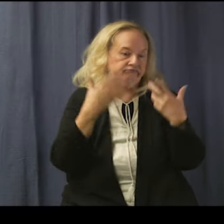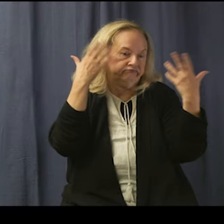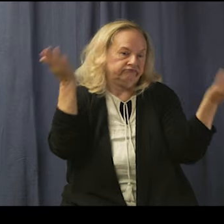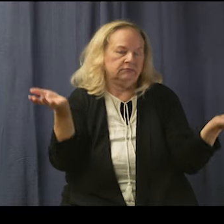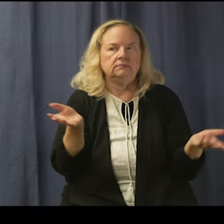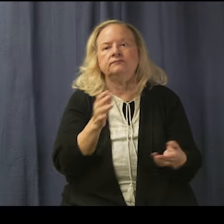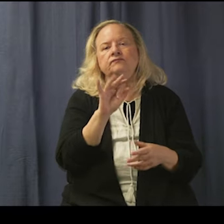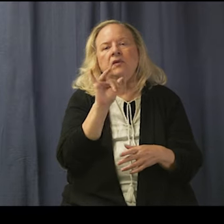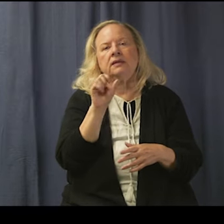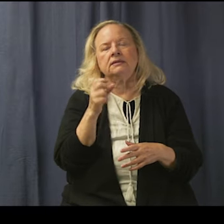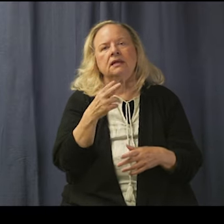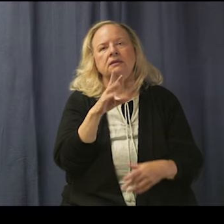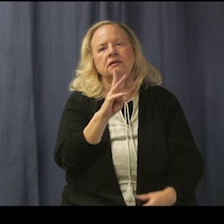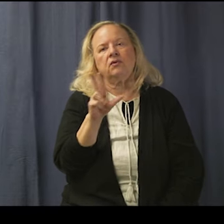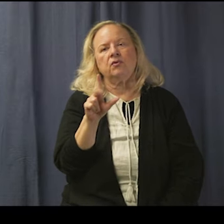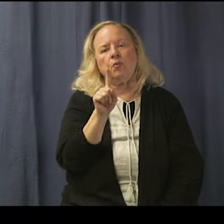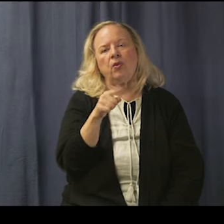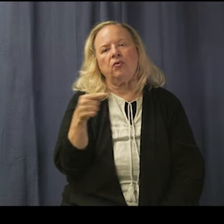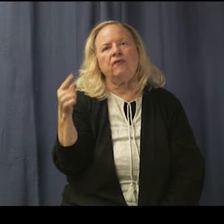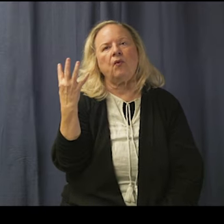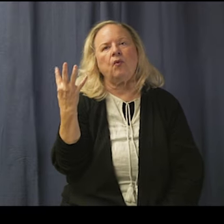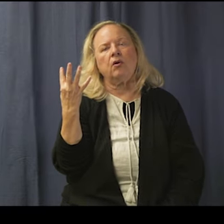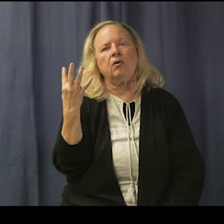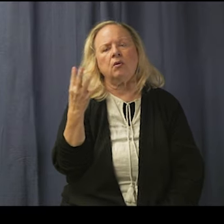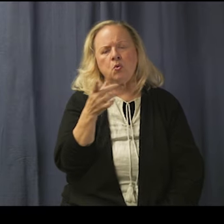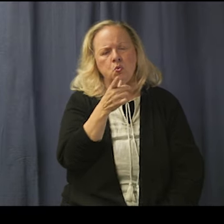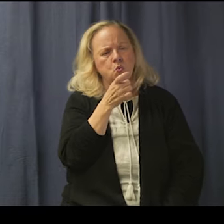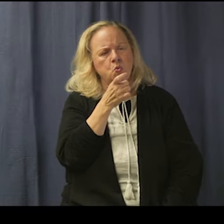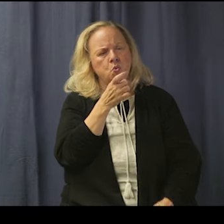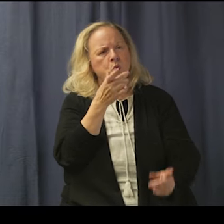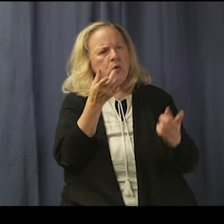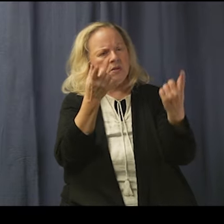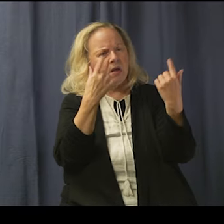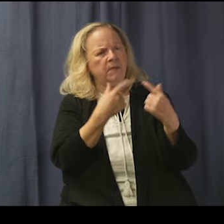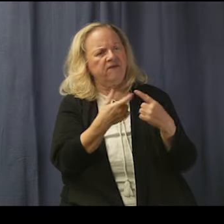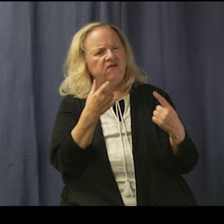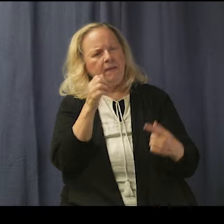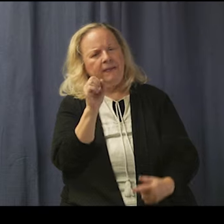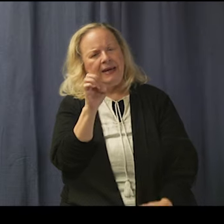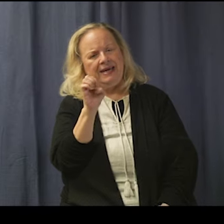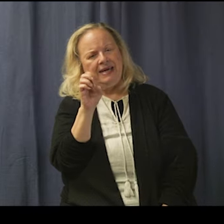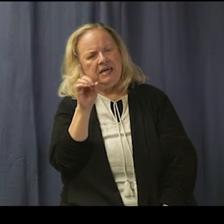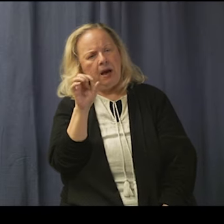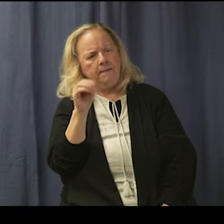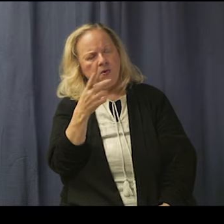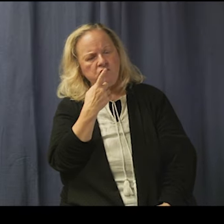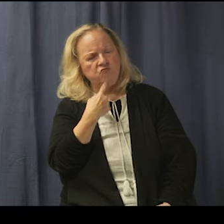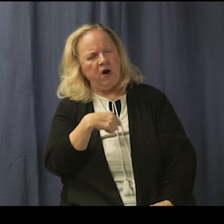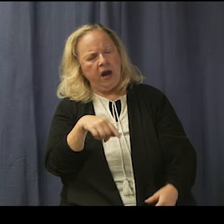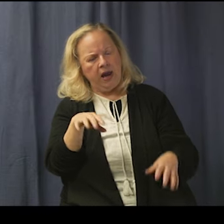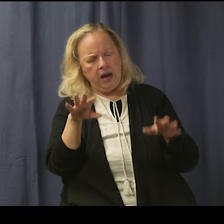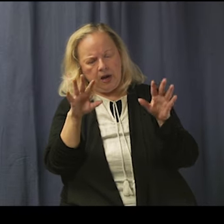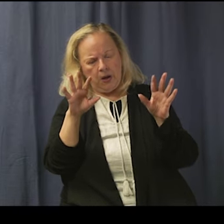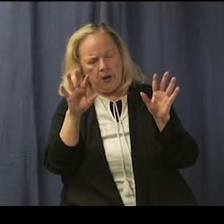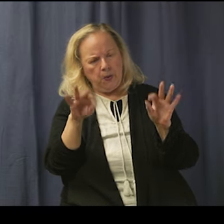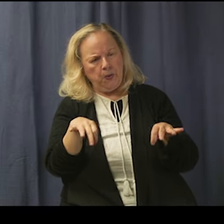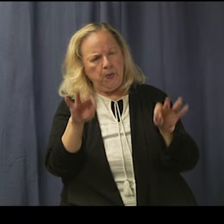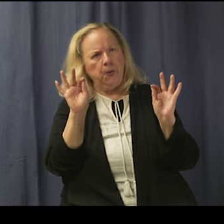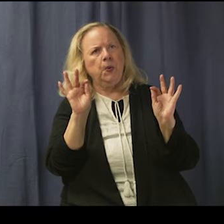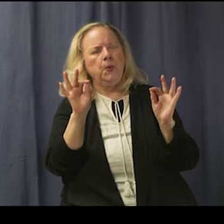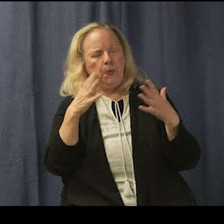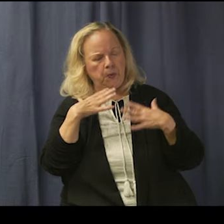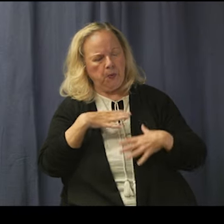at Isaiah 63, 1 through 4. Who is this that's coming from Edom in crimsoned garments from